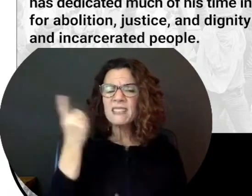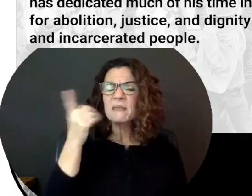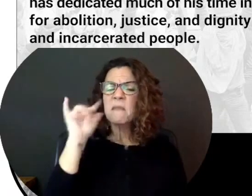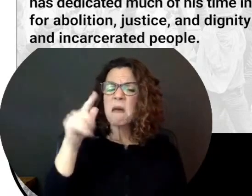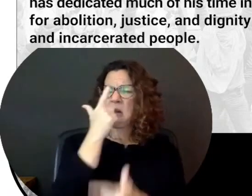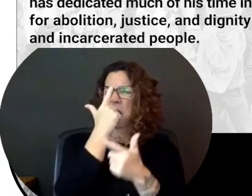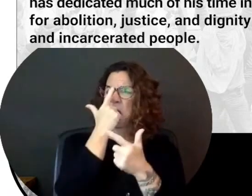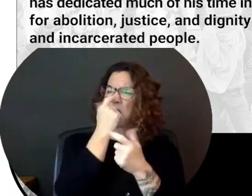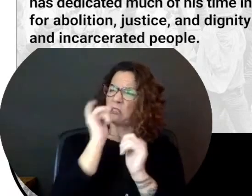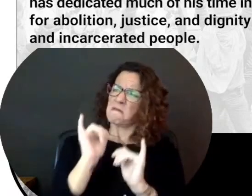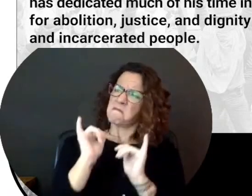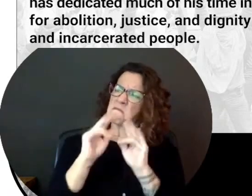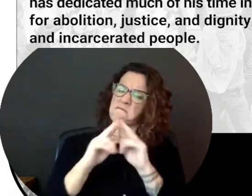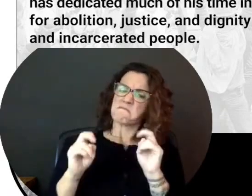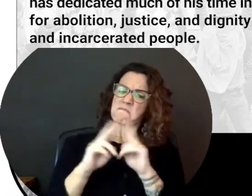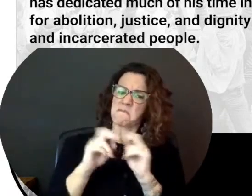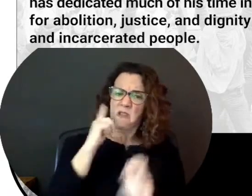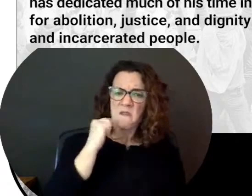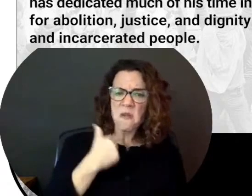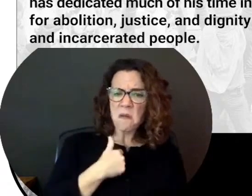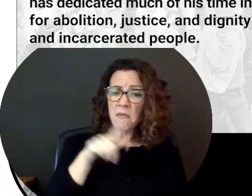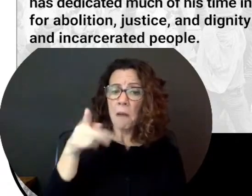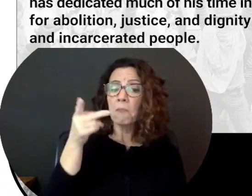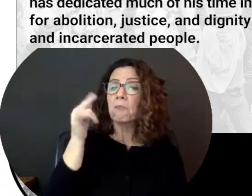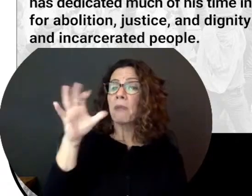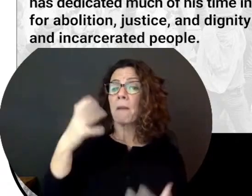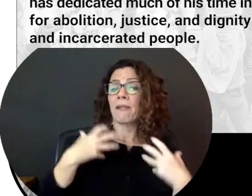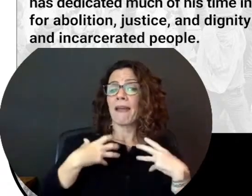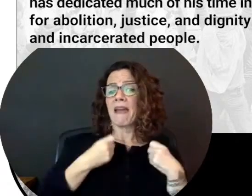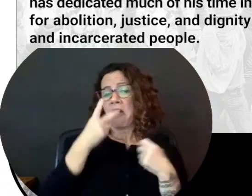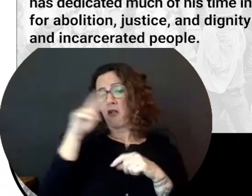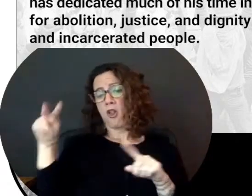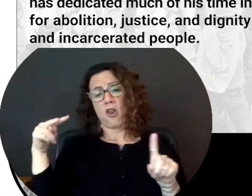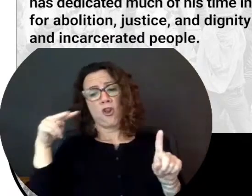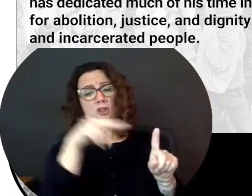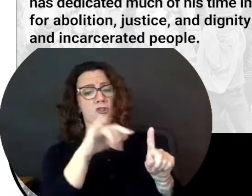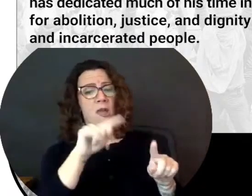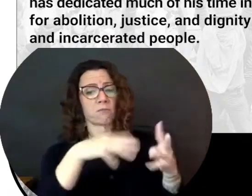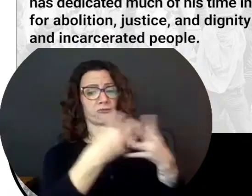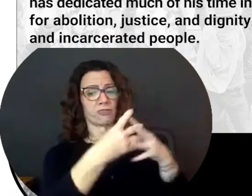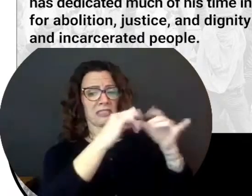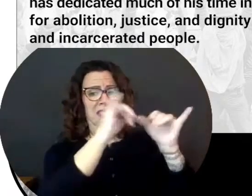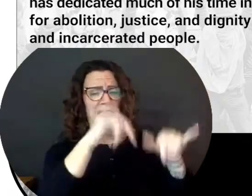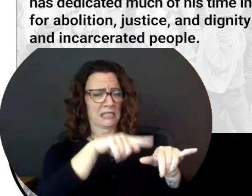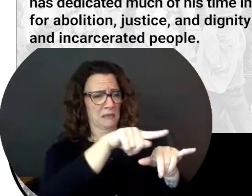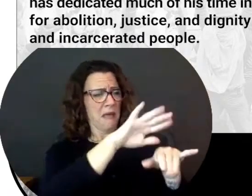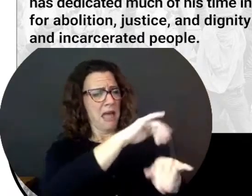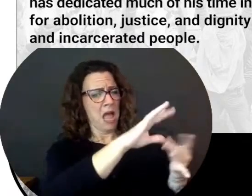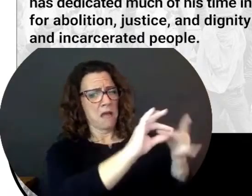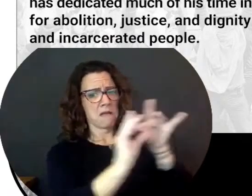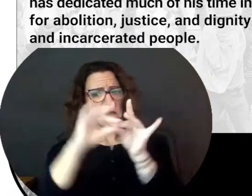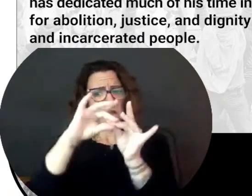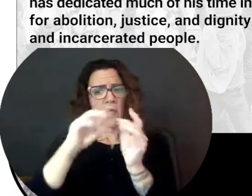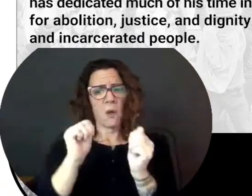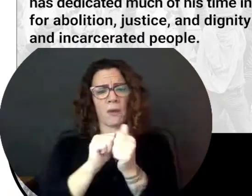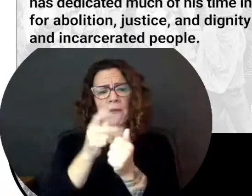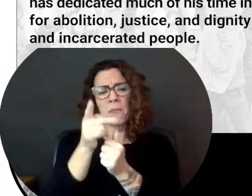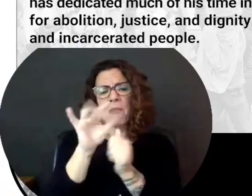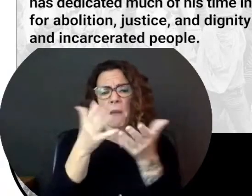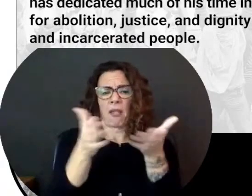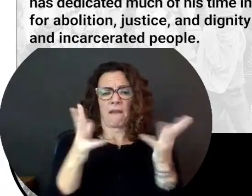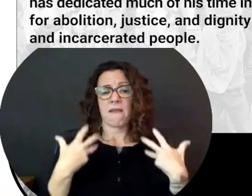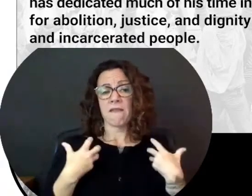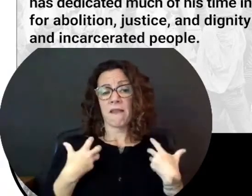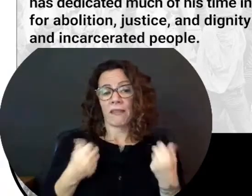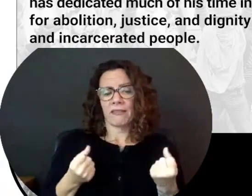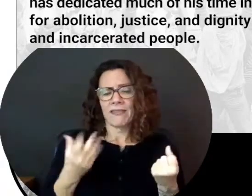health, and have begun to discuss ideas of abolition as a necessary remedy to their effect on society as